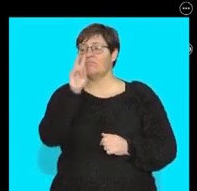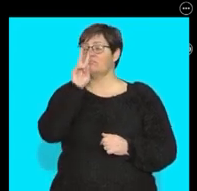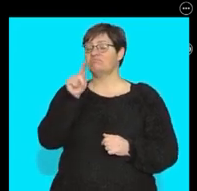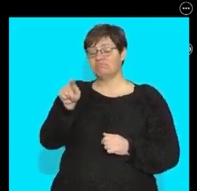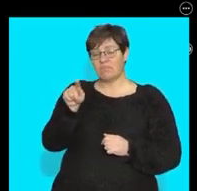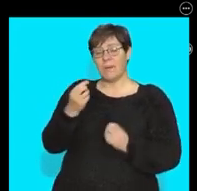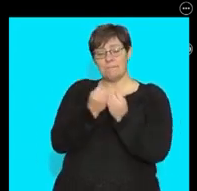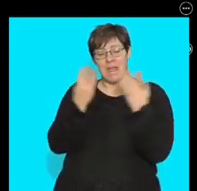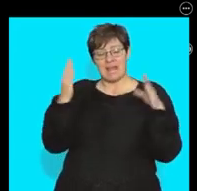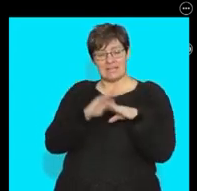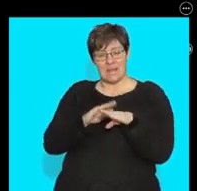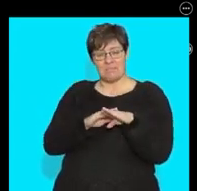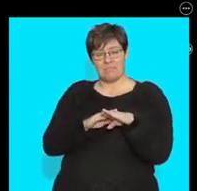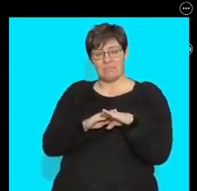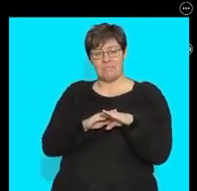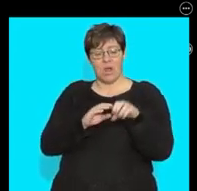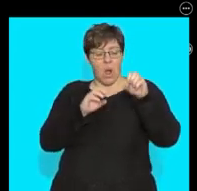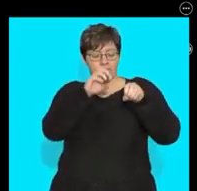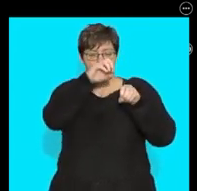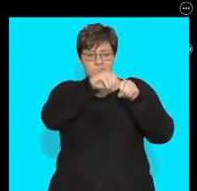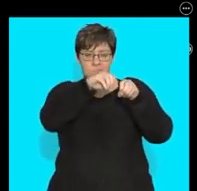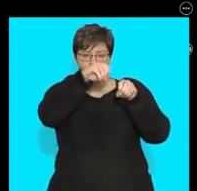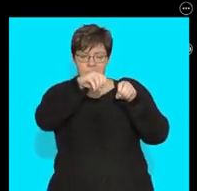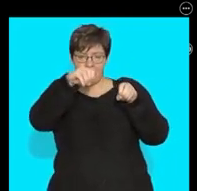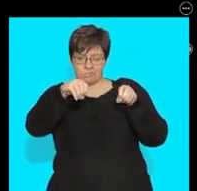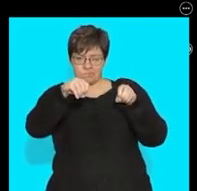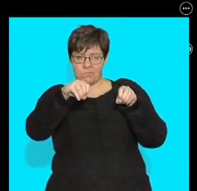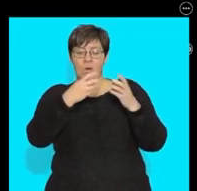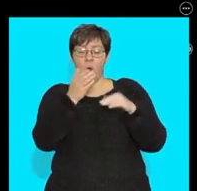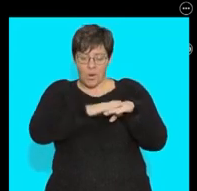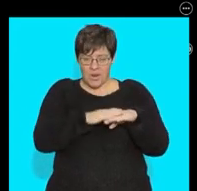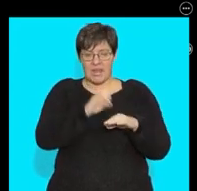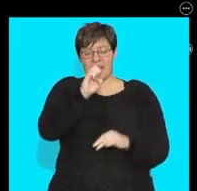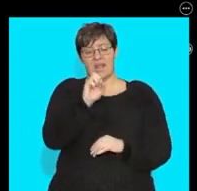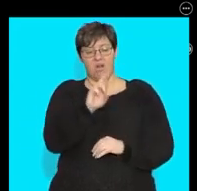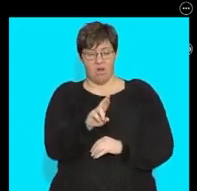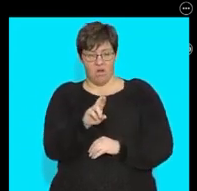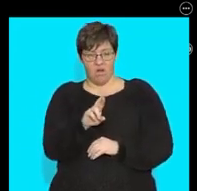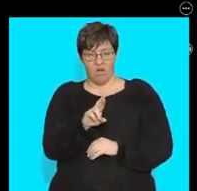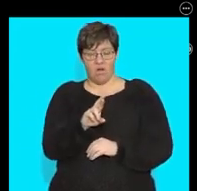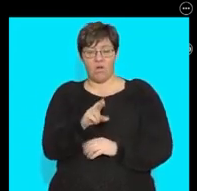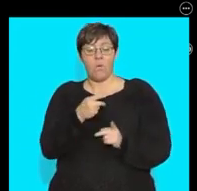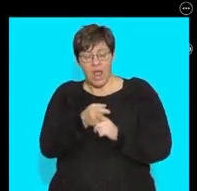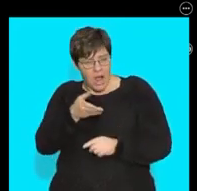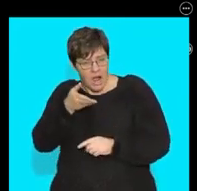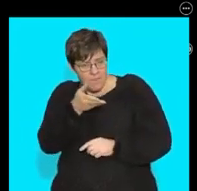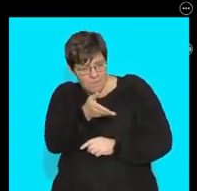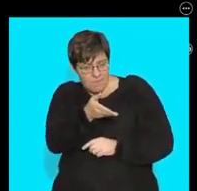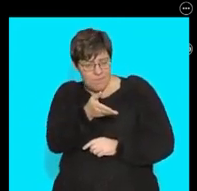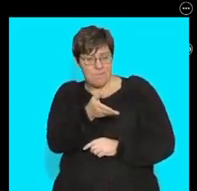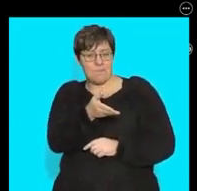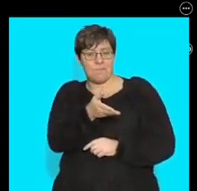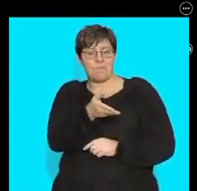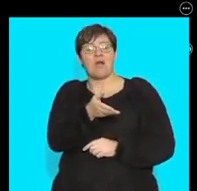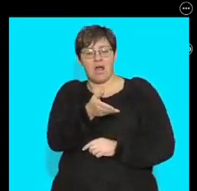at, you'll see very often the ribosomes are on the endoplasmic reticulum. So they are right at a place where they